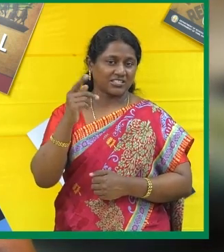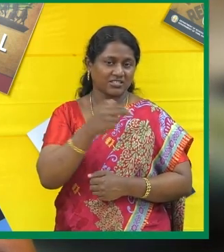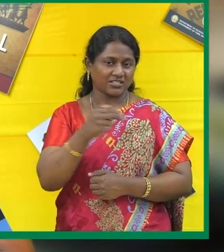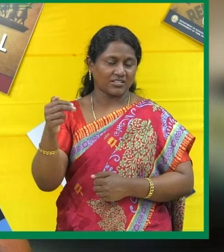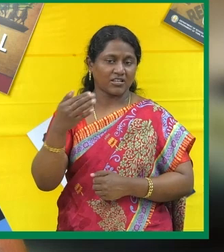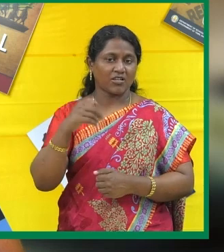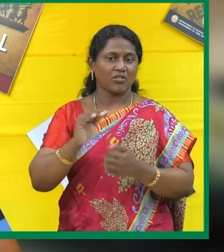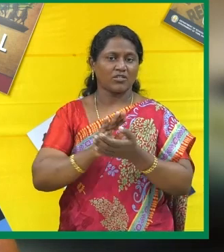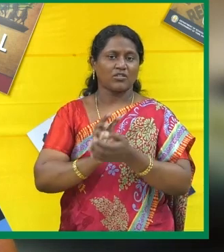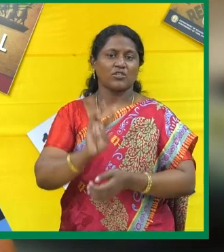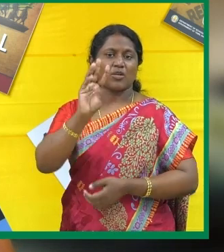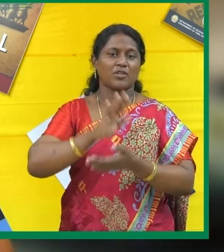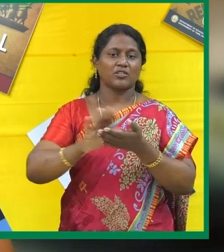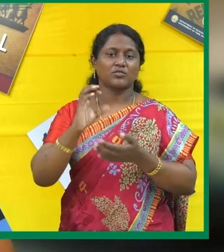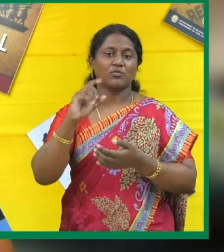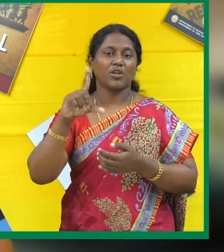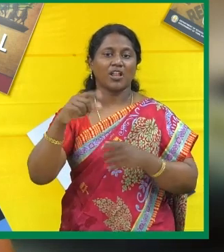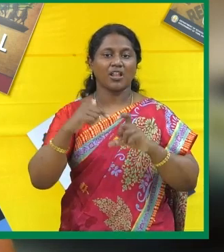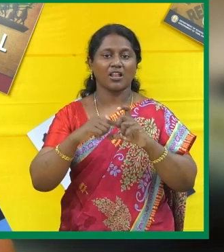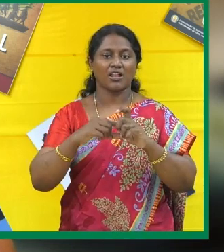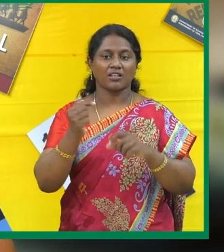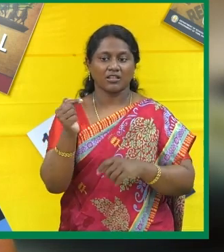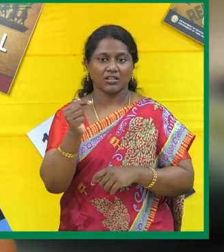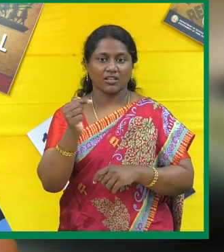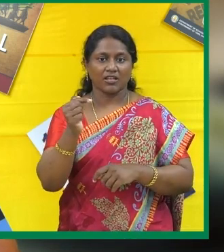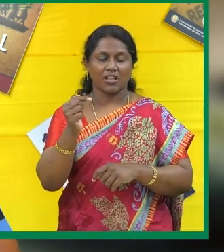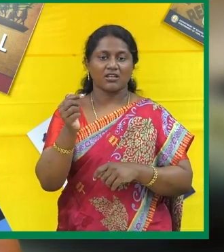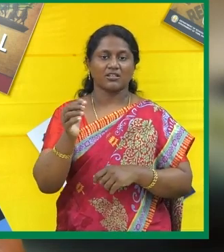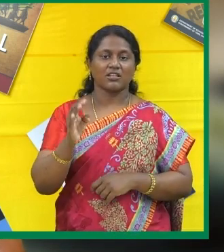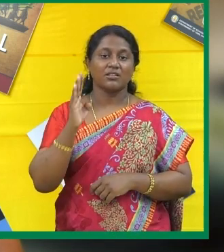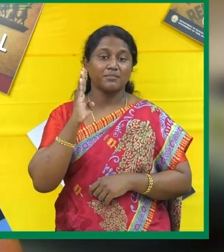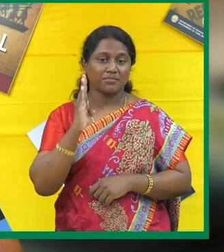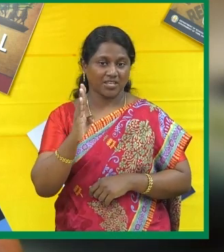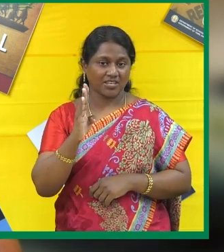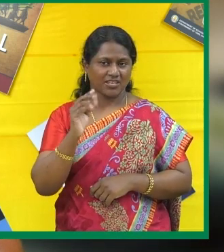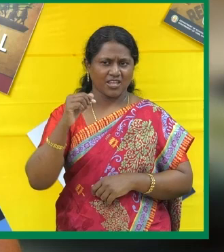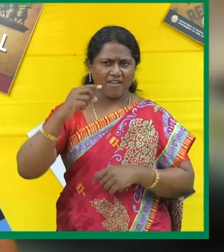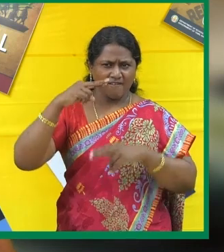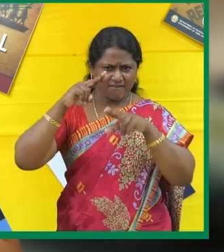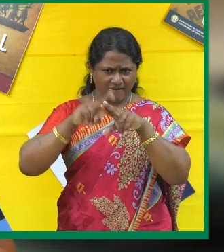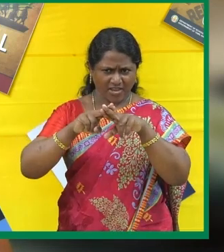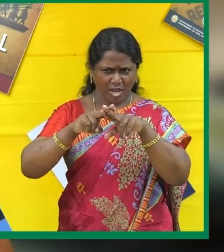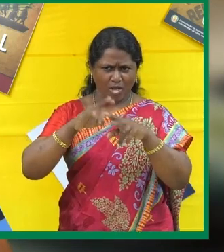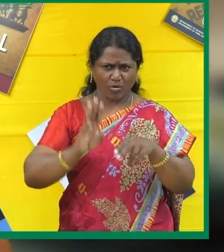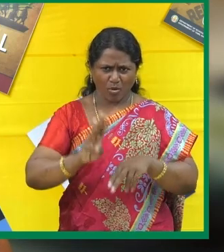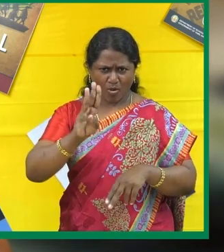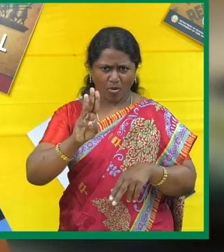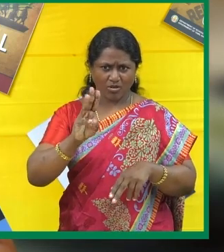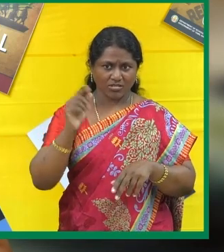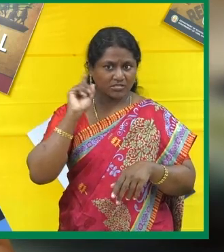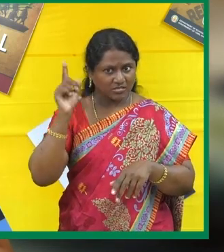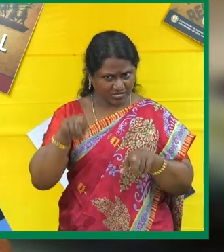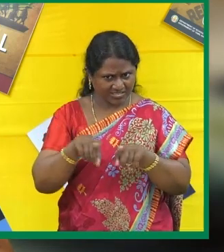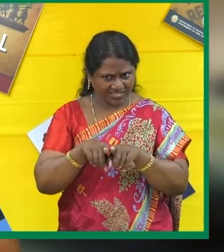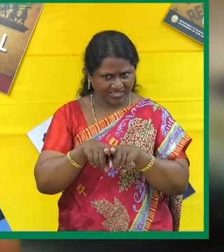whole. Whole is the word you underline. For the whole, you put fear, whole. Is it rhyming or not?